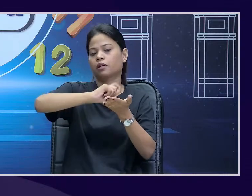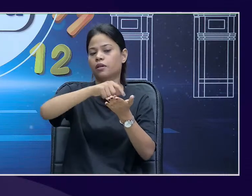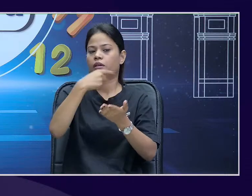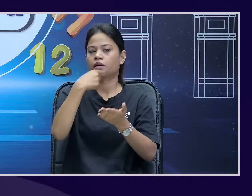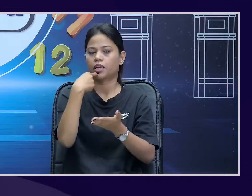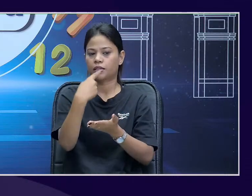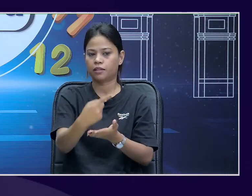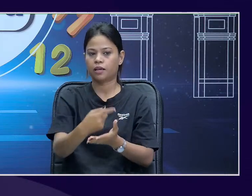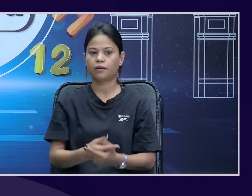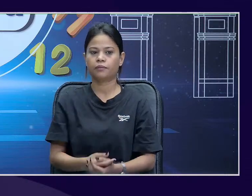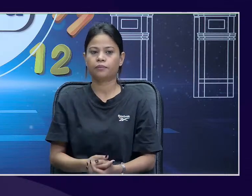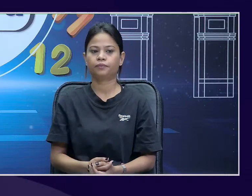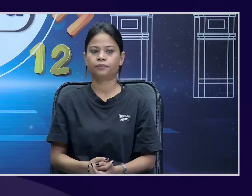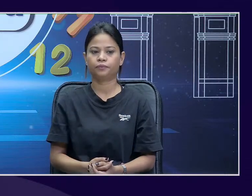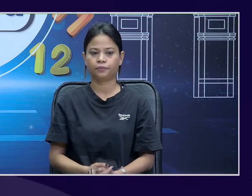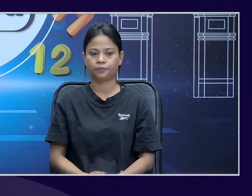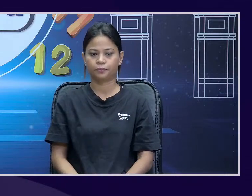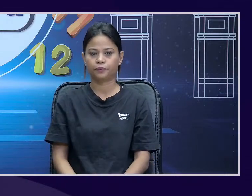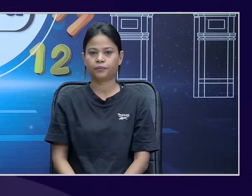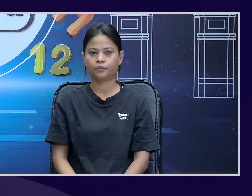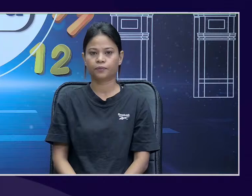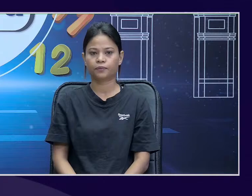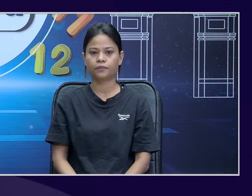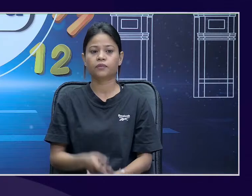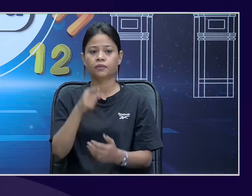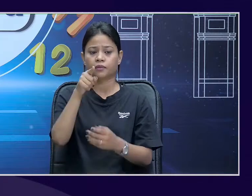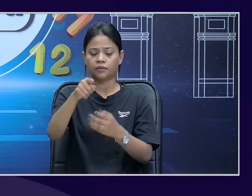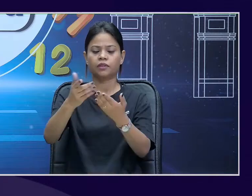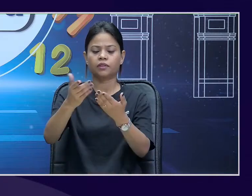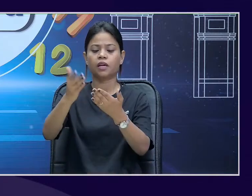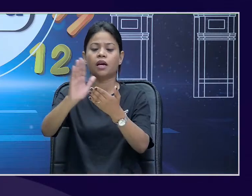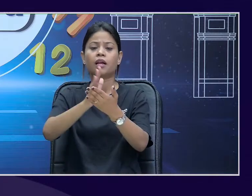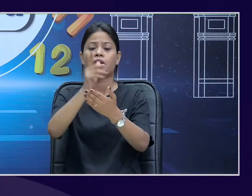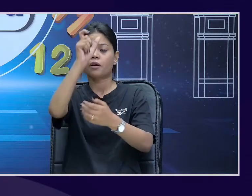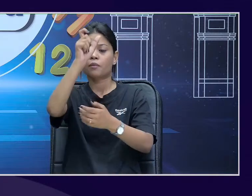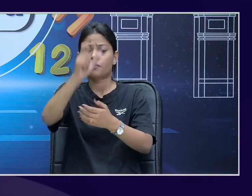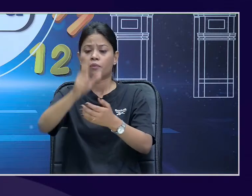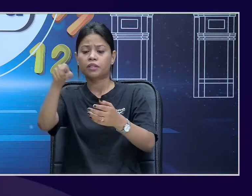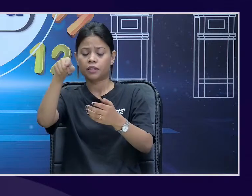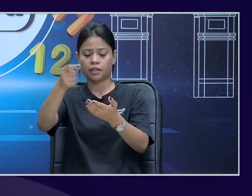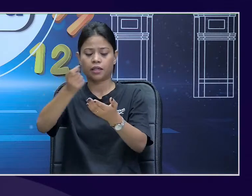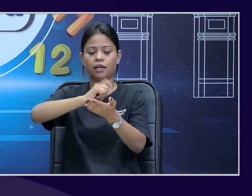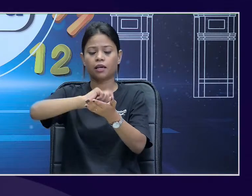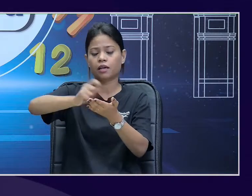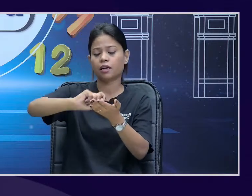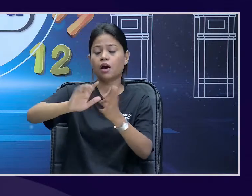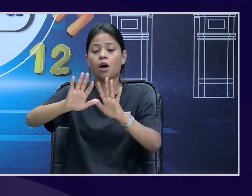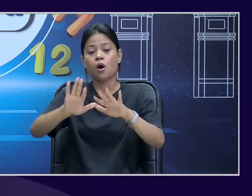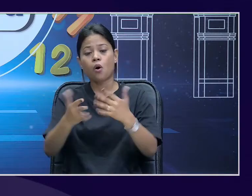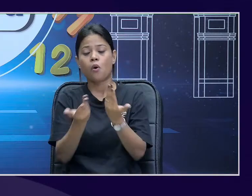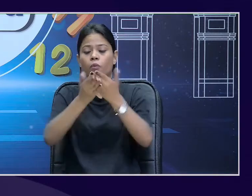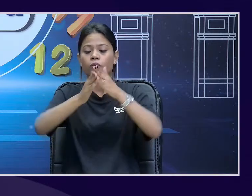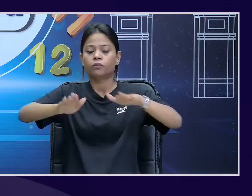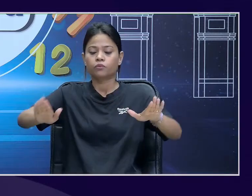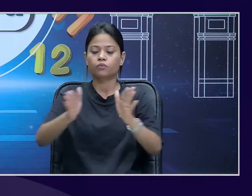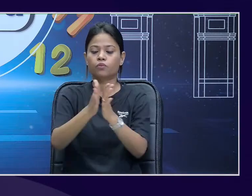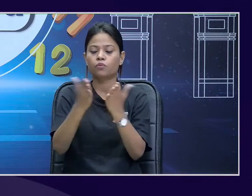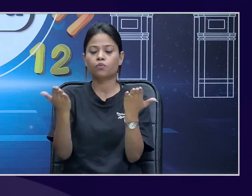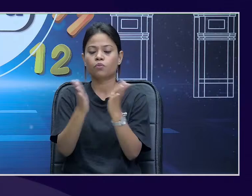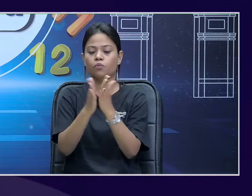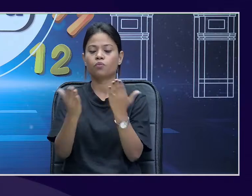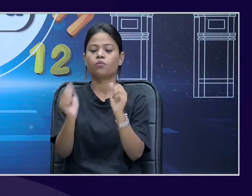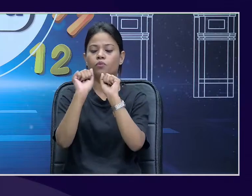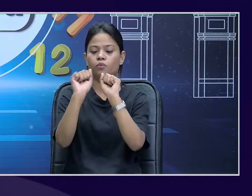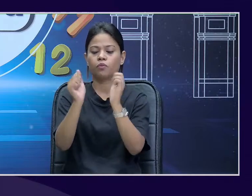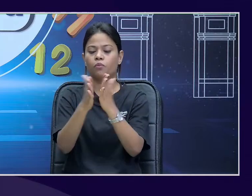not only a poet but also a writer. He used to write for children's books, children's story books. He was